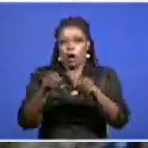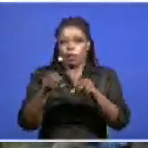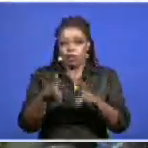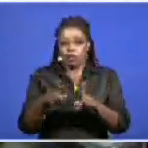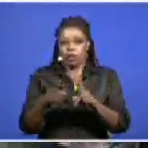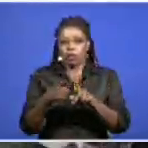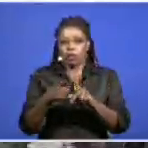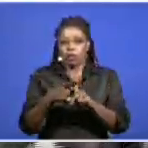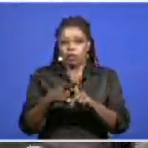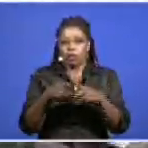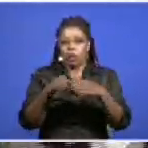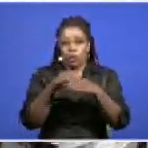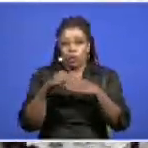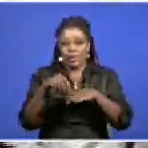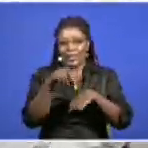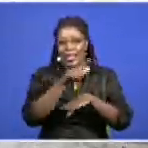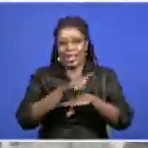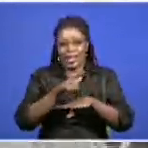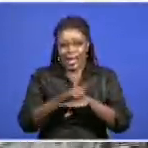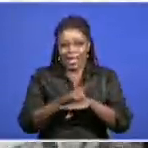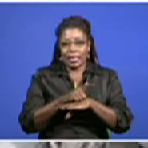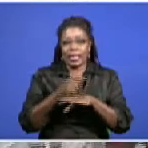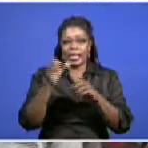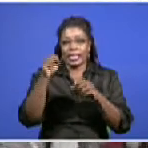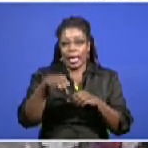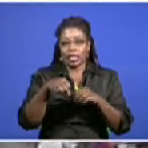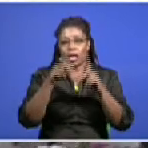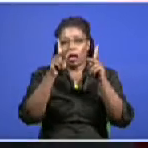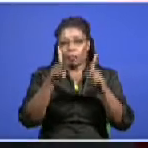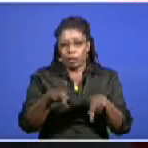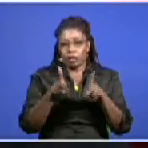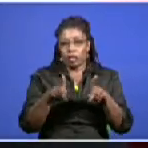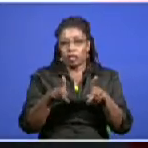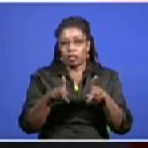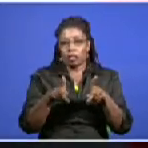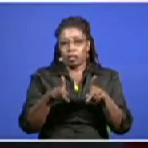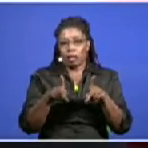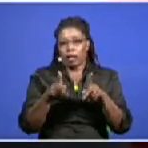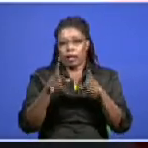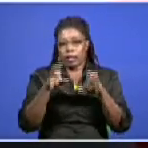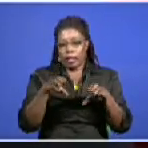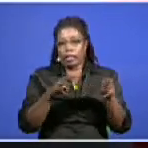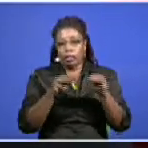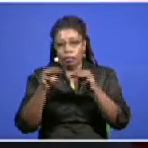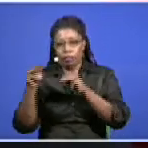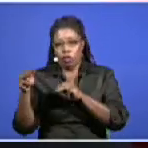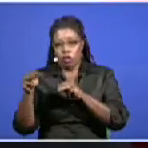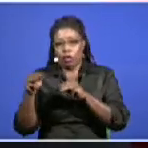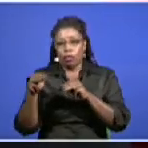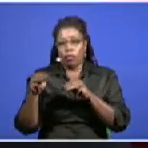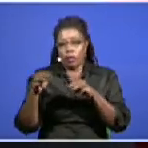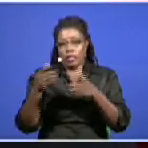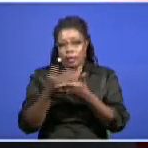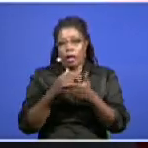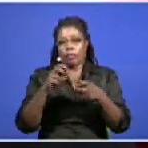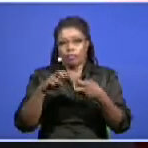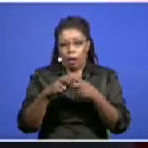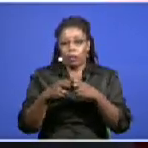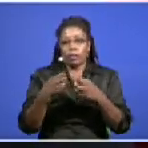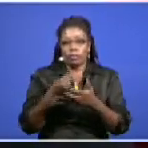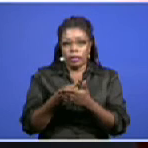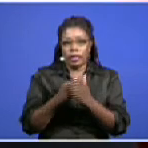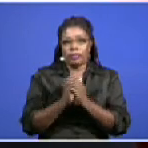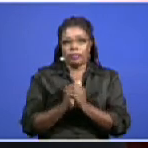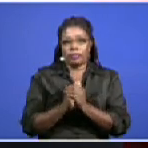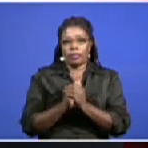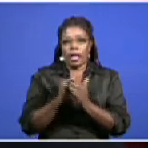150 to 200 families who are willing to move, but are challenged with funding. I've been talking to the government, and then we're here to continue